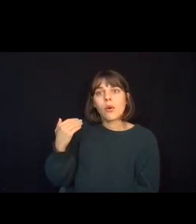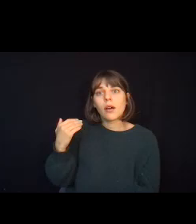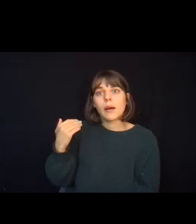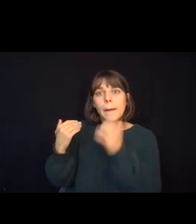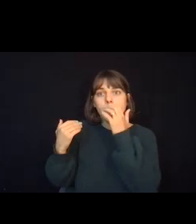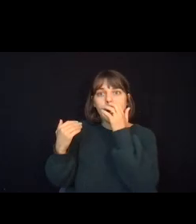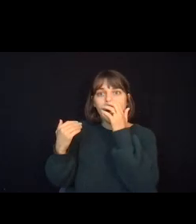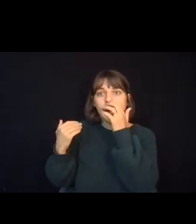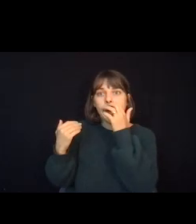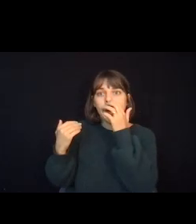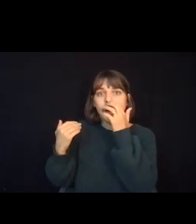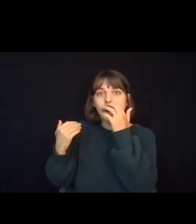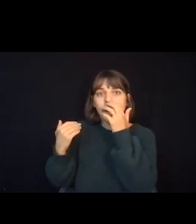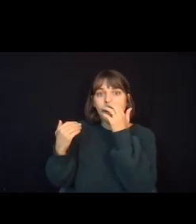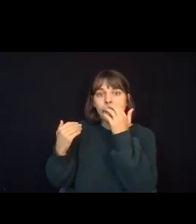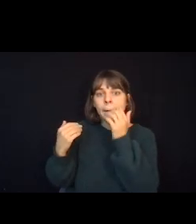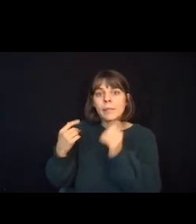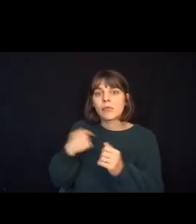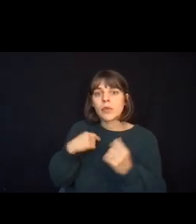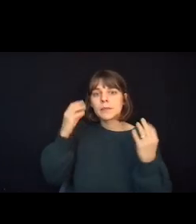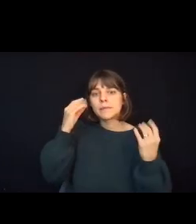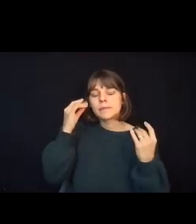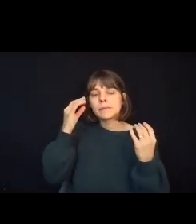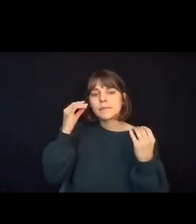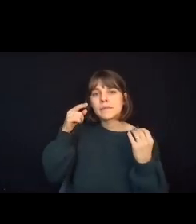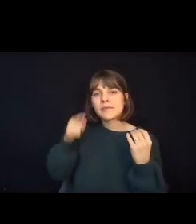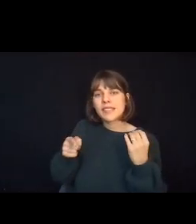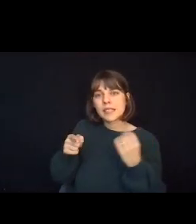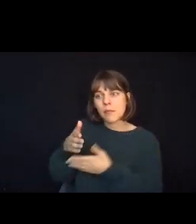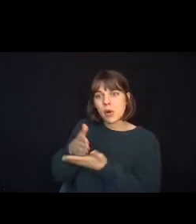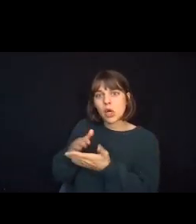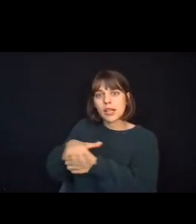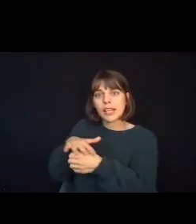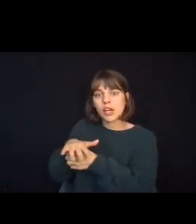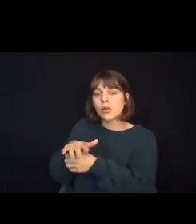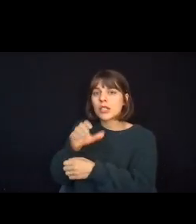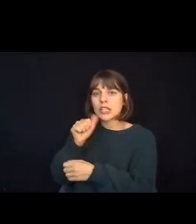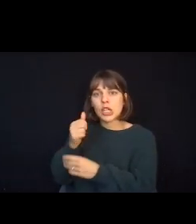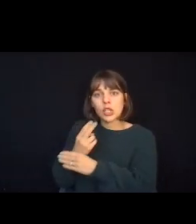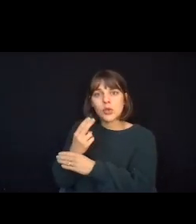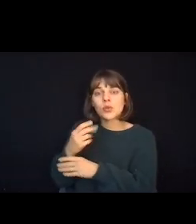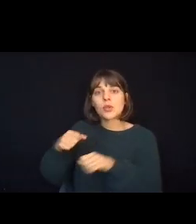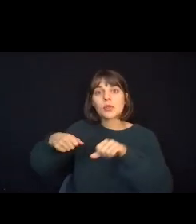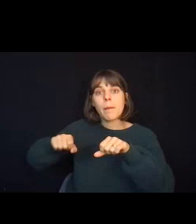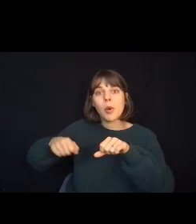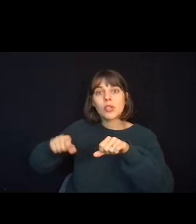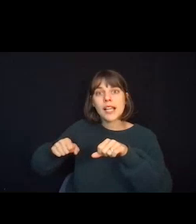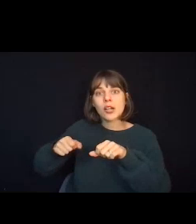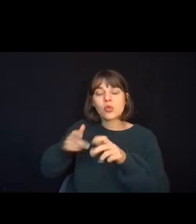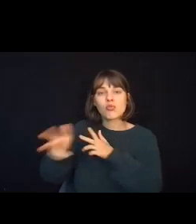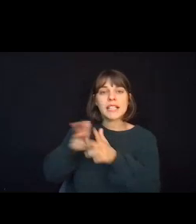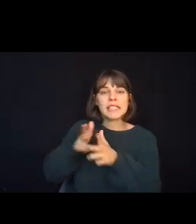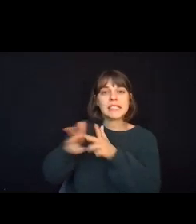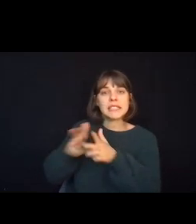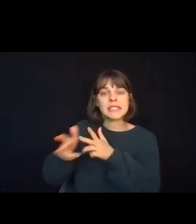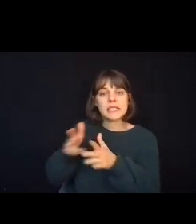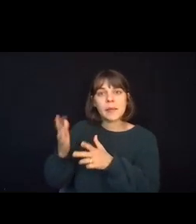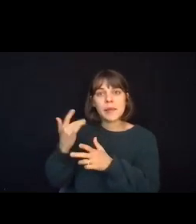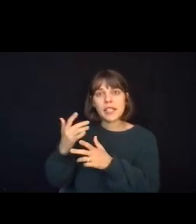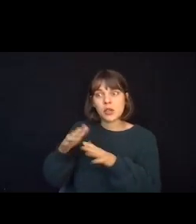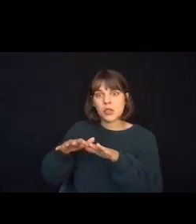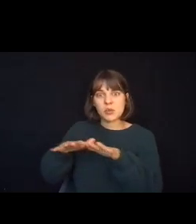and because a piece of the lot was unutilized, we were running into issues with motorcycles racing because it's a big lot empty.